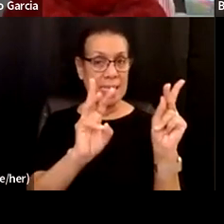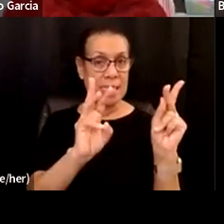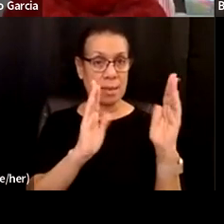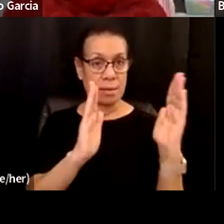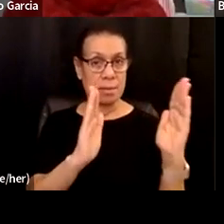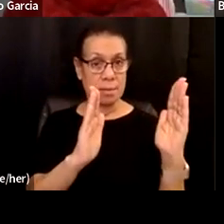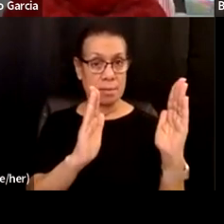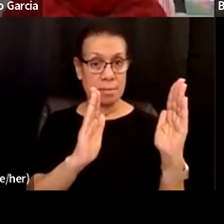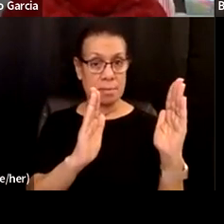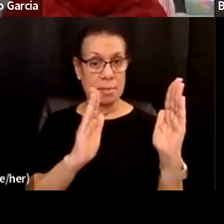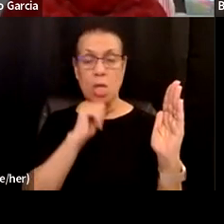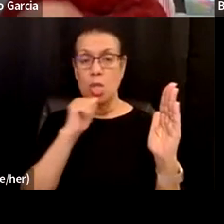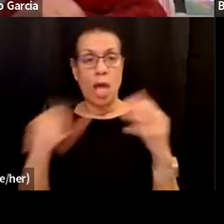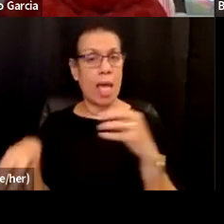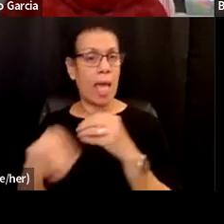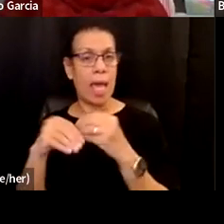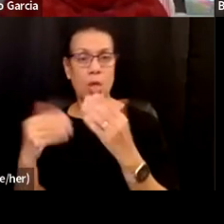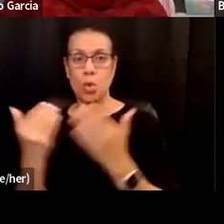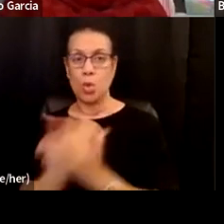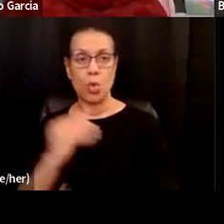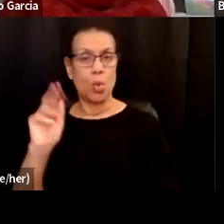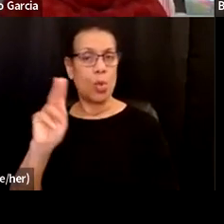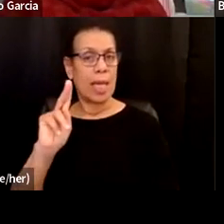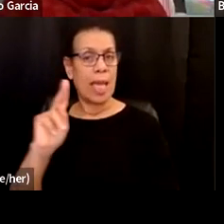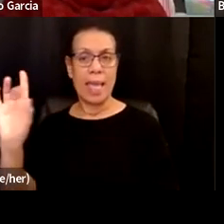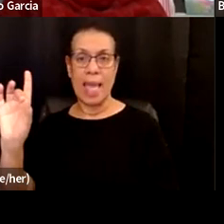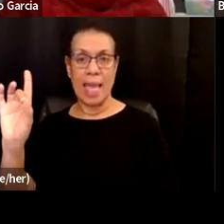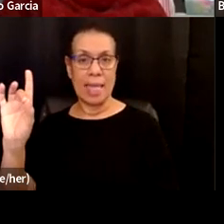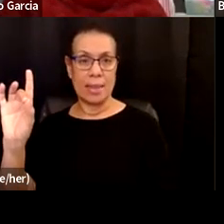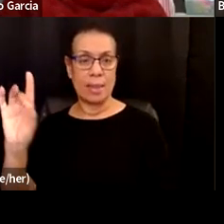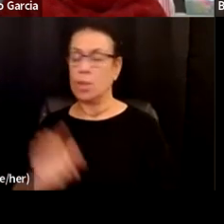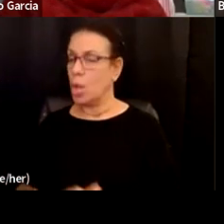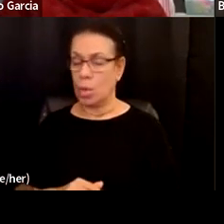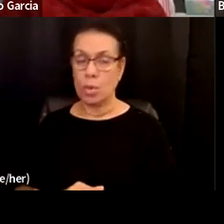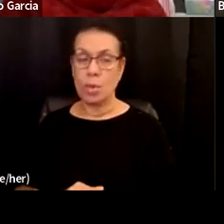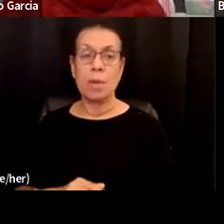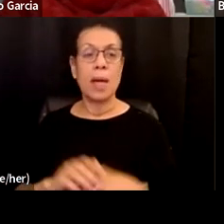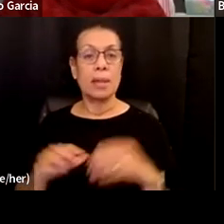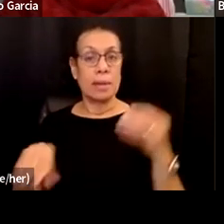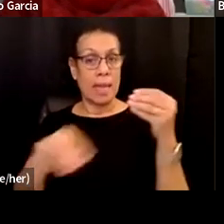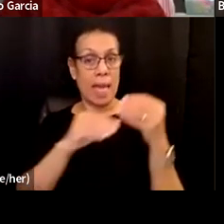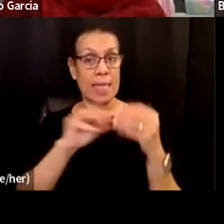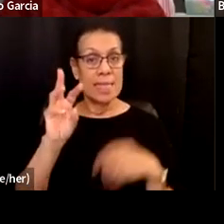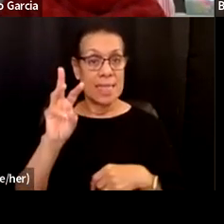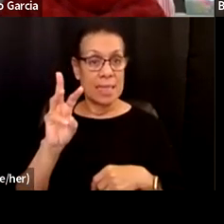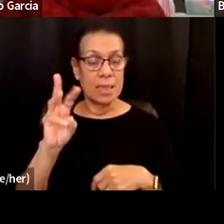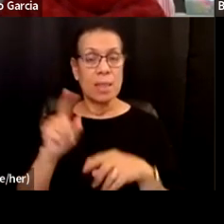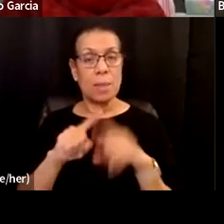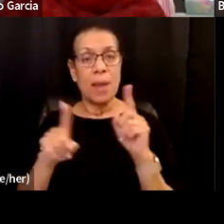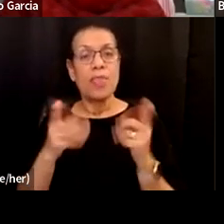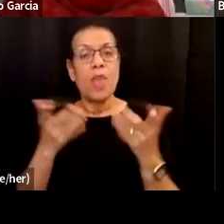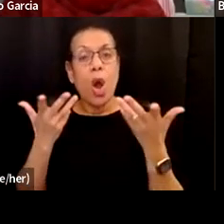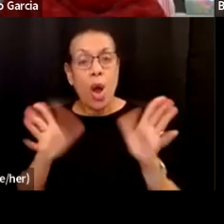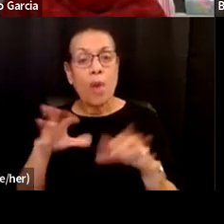but we're not creating any new k-8 schools correct but with that six many of them are doing it with temporary